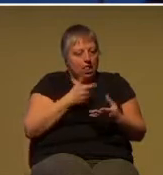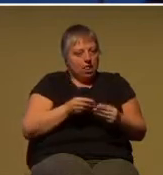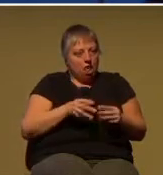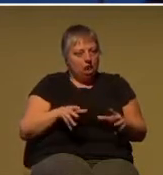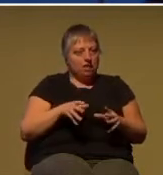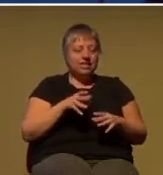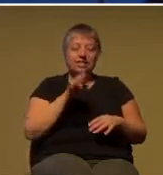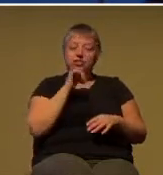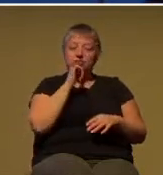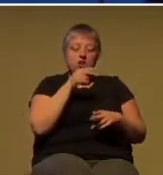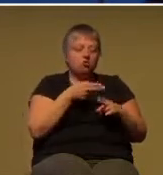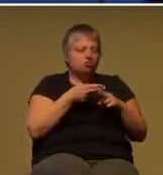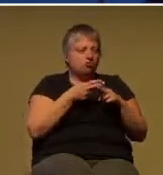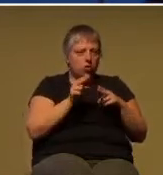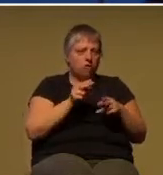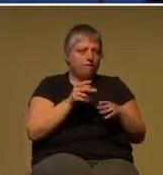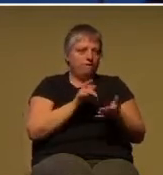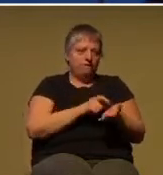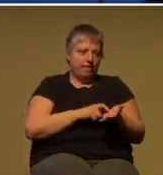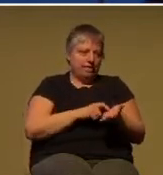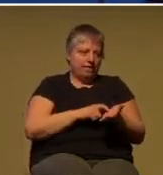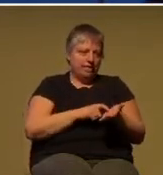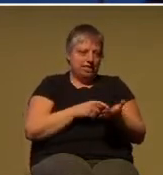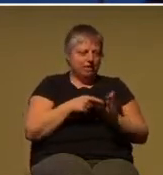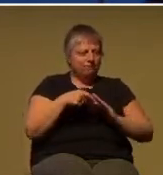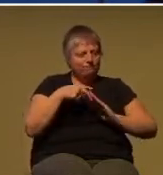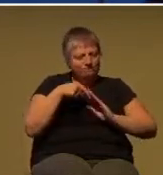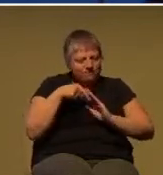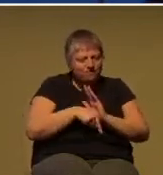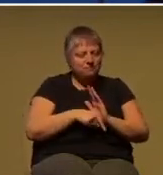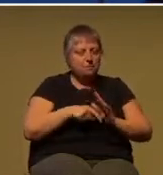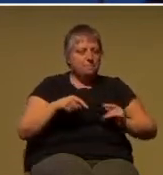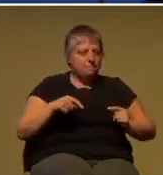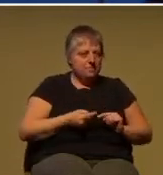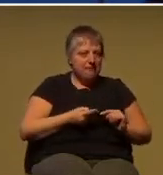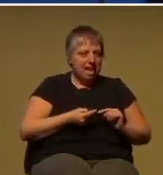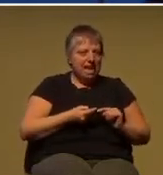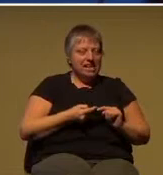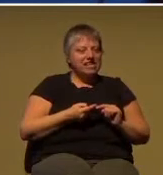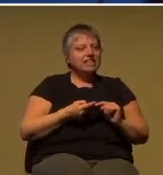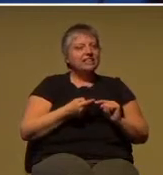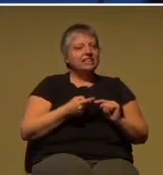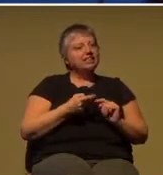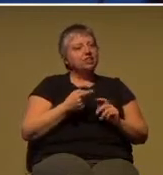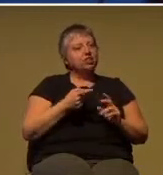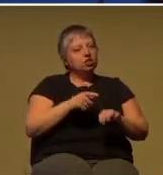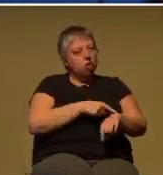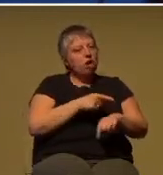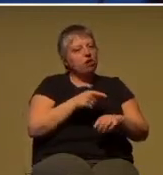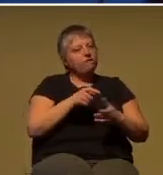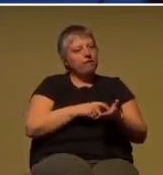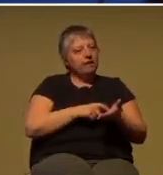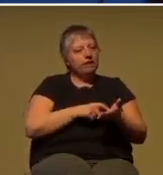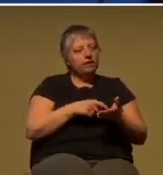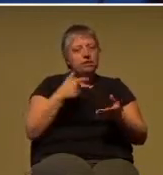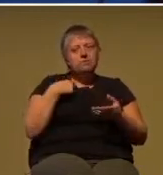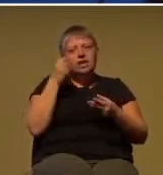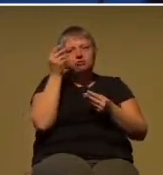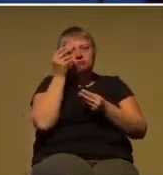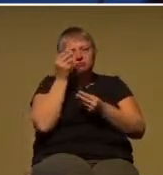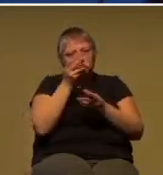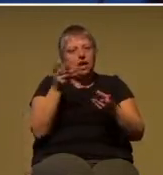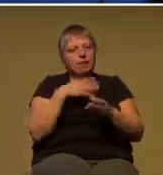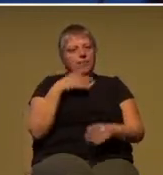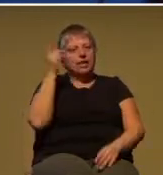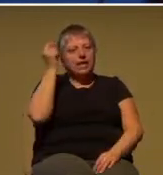into your heart, when you have deep, deep things, pains in your heart. But when I was sharing my testimony, God kept quickening